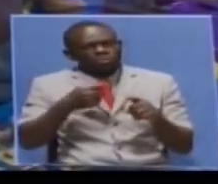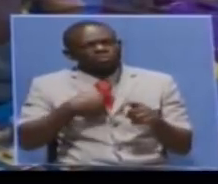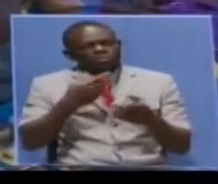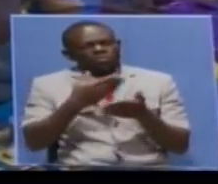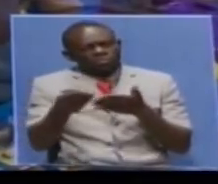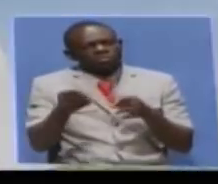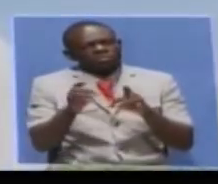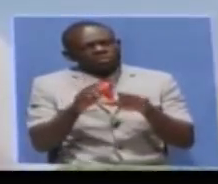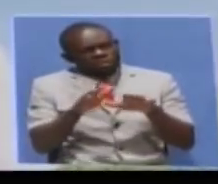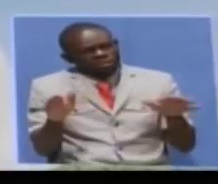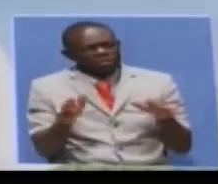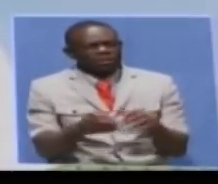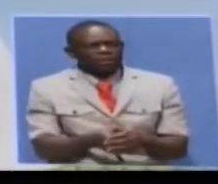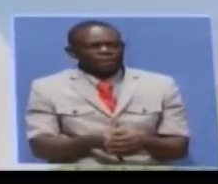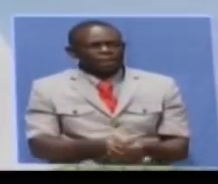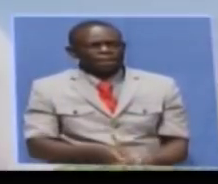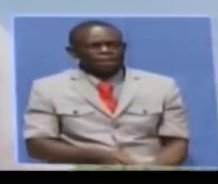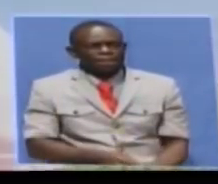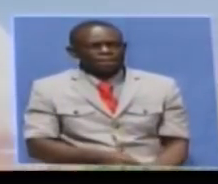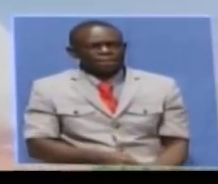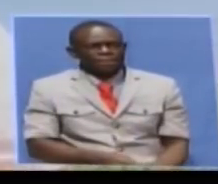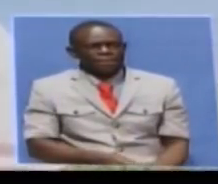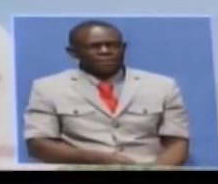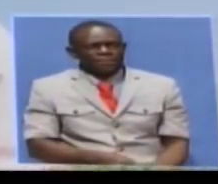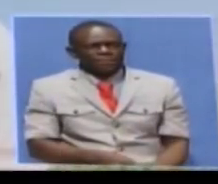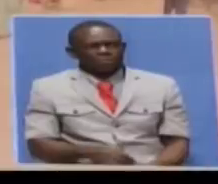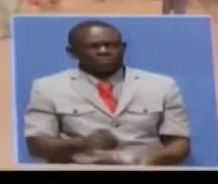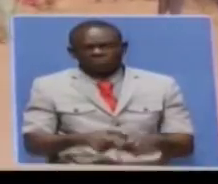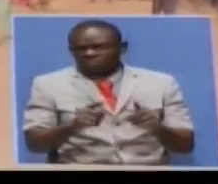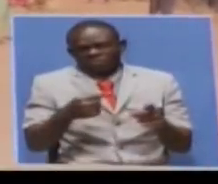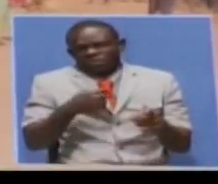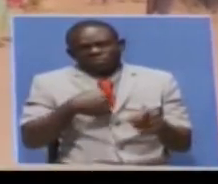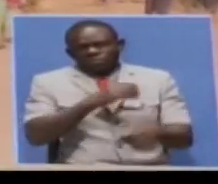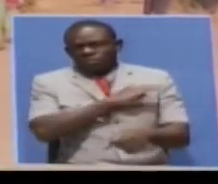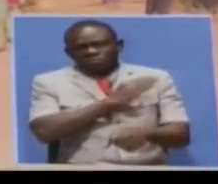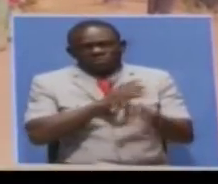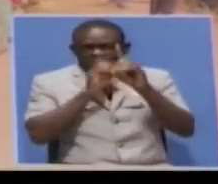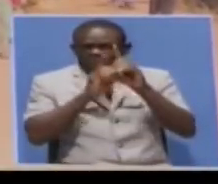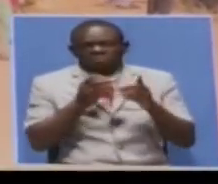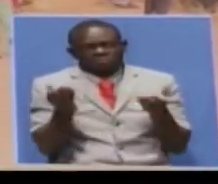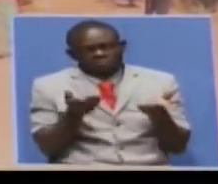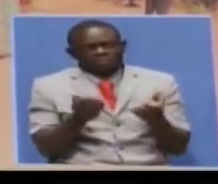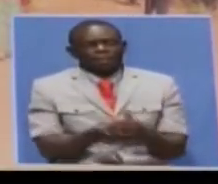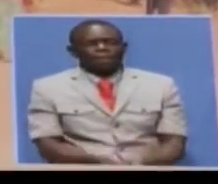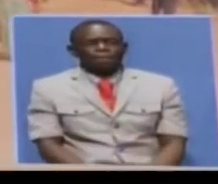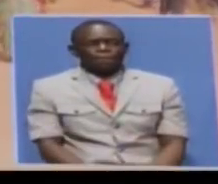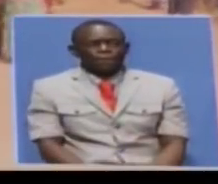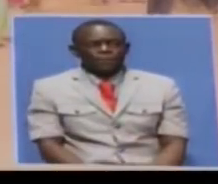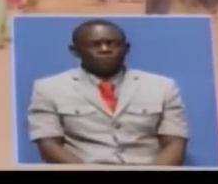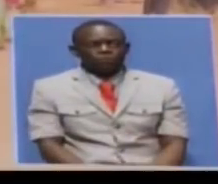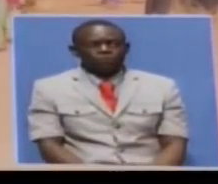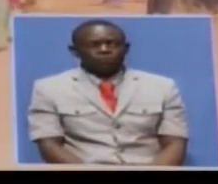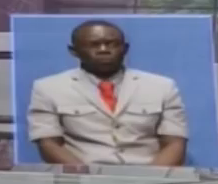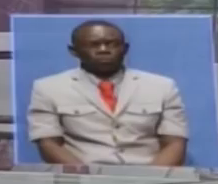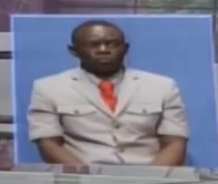in. If they knew, they would have known what to do. What they're doing is not right. But it is not for me to decide that. Frank Chingambu reporting from Ndola for Zanis.